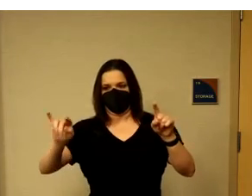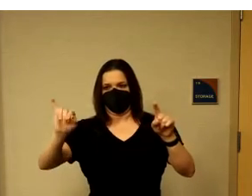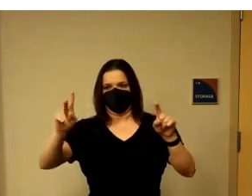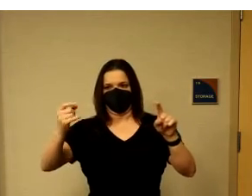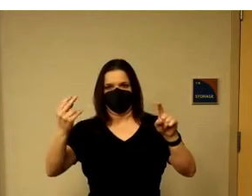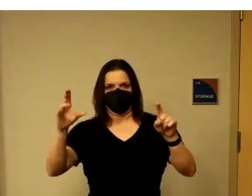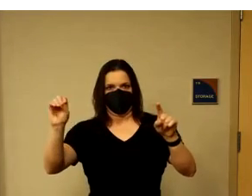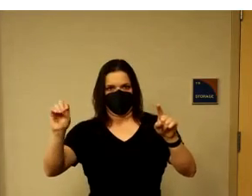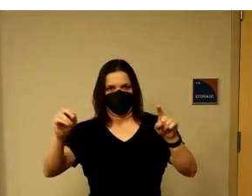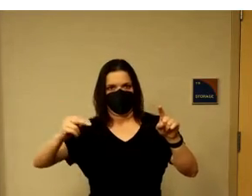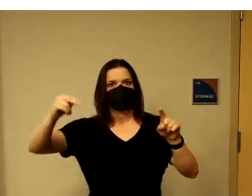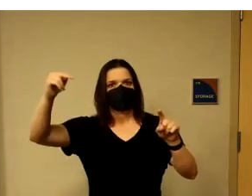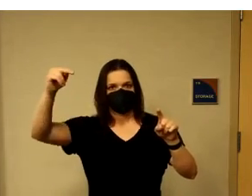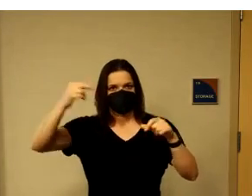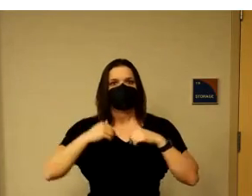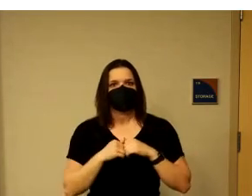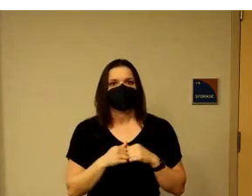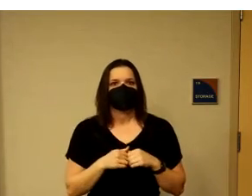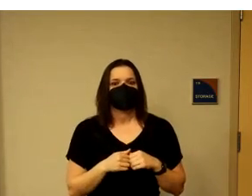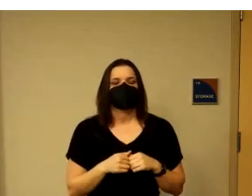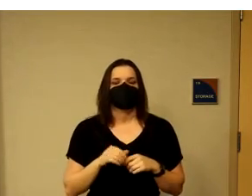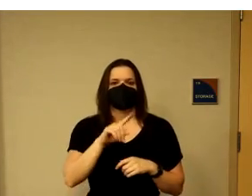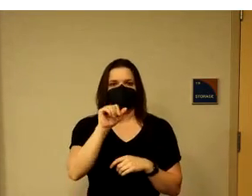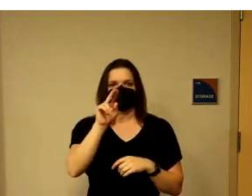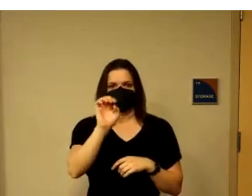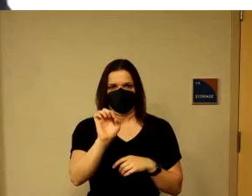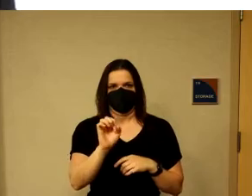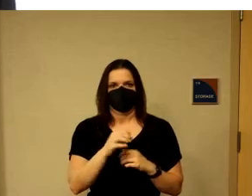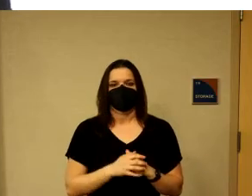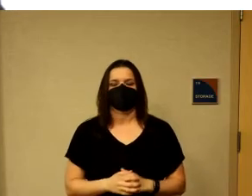Ivanhoe on the northern part of the zones.